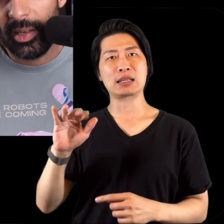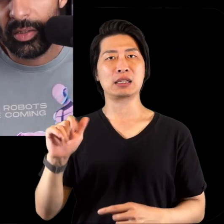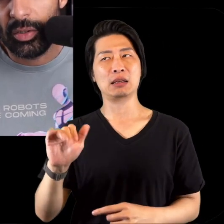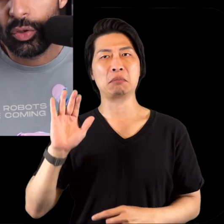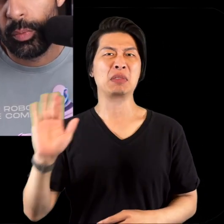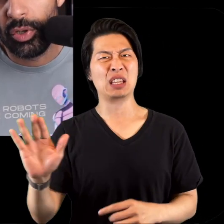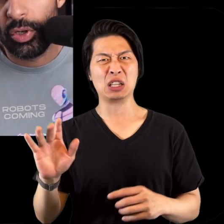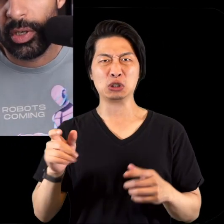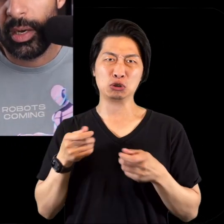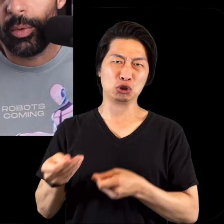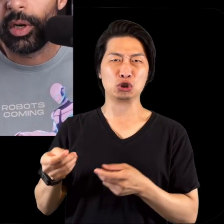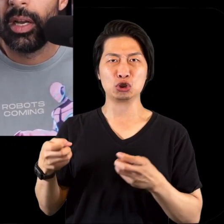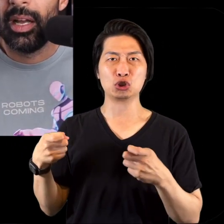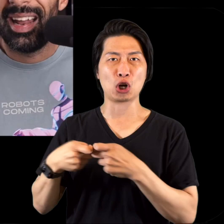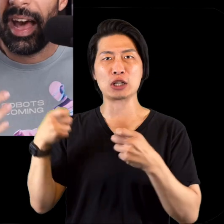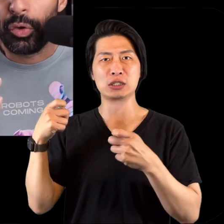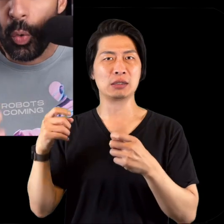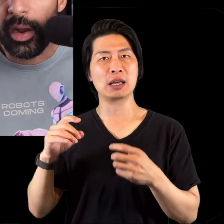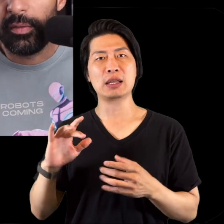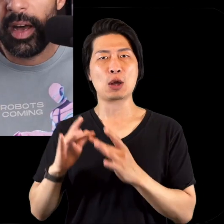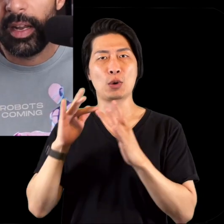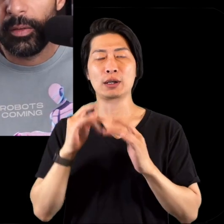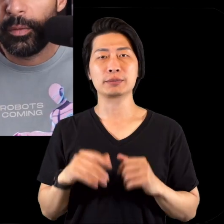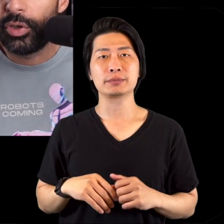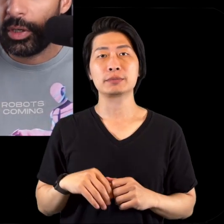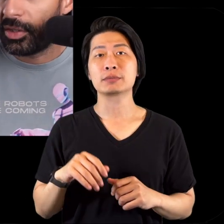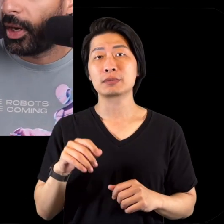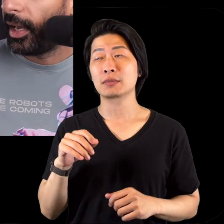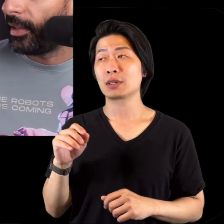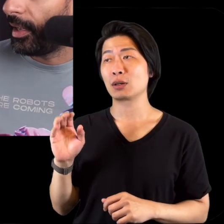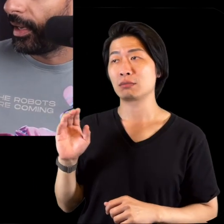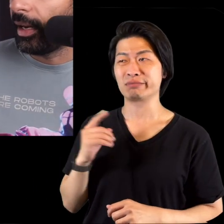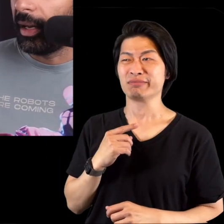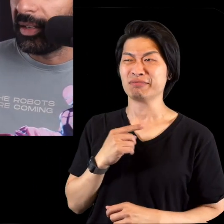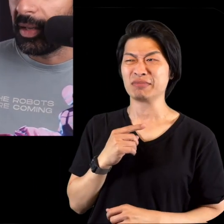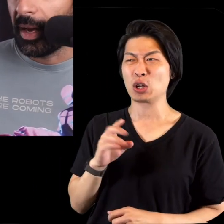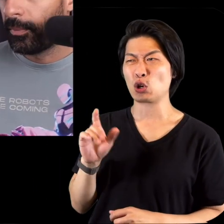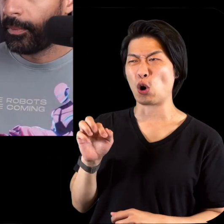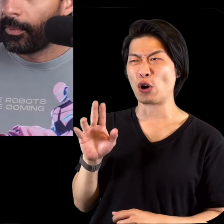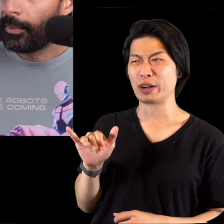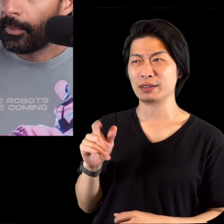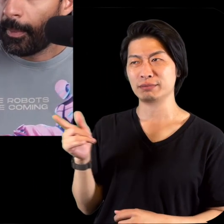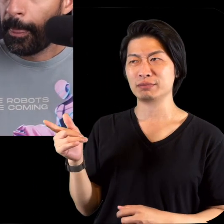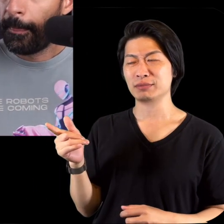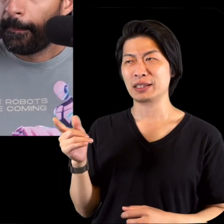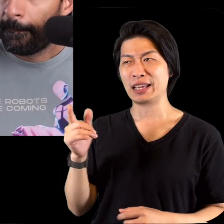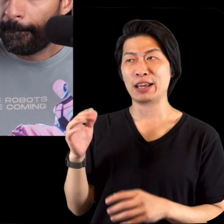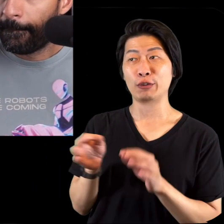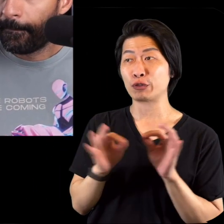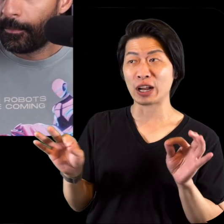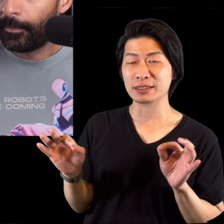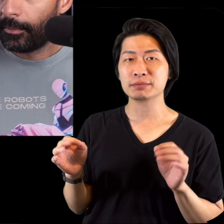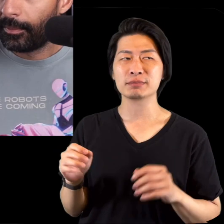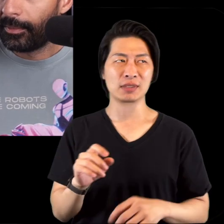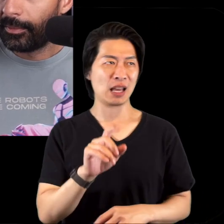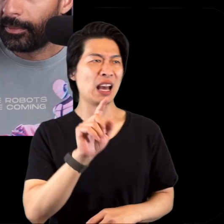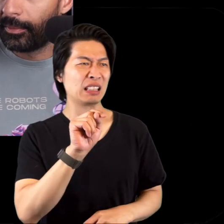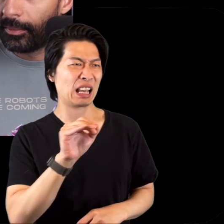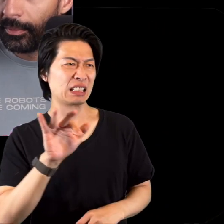about Tesla's supercharger network and how to quantify it in the future. Let's go ahead and take a listen there. Corey's suggestion, or